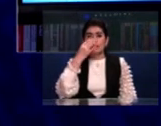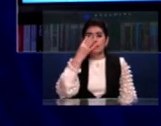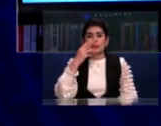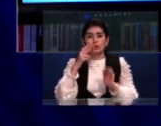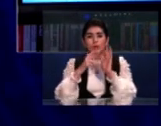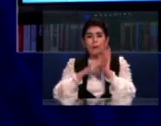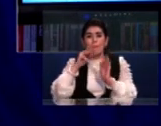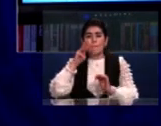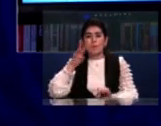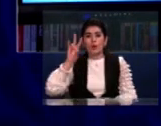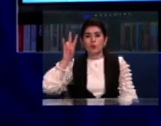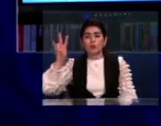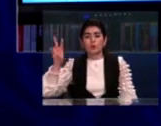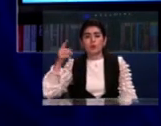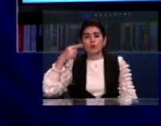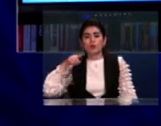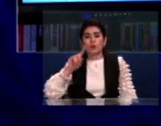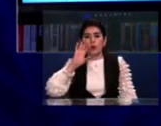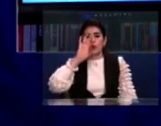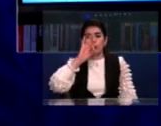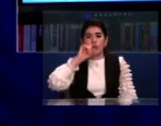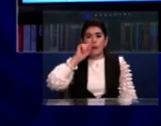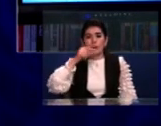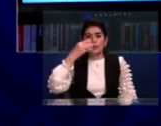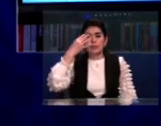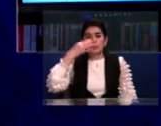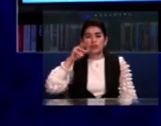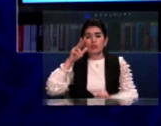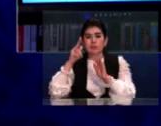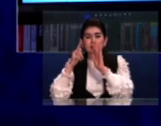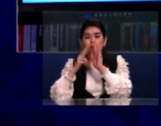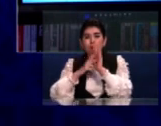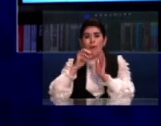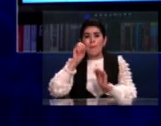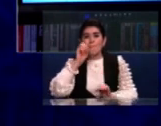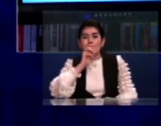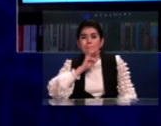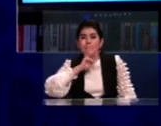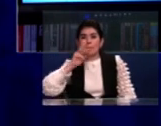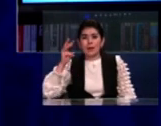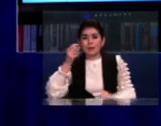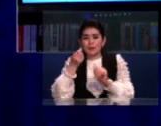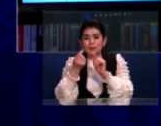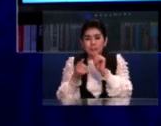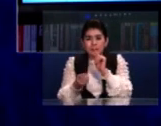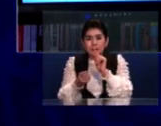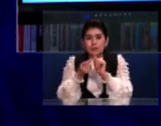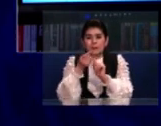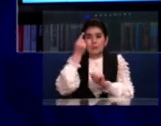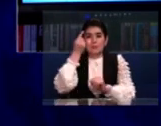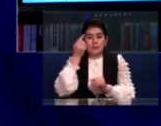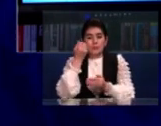0.148 mikronewton degani bu 0.148 ni milliondan bir ulushi degan ma'noni